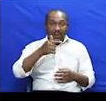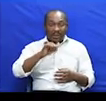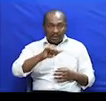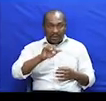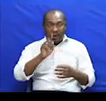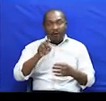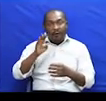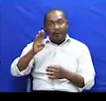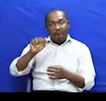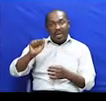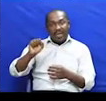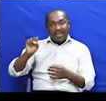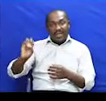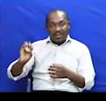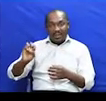base